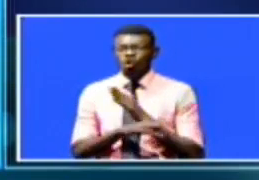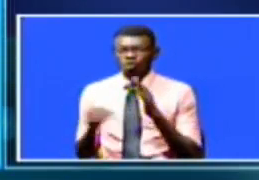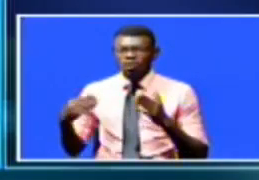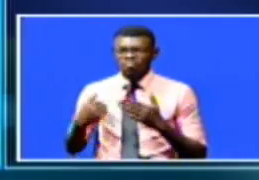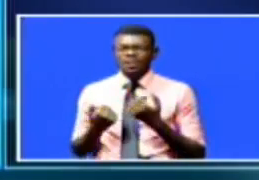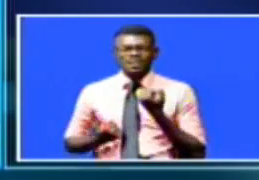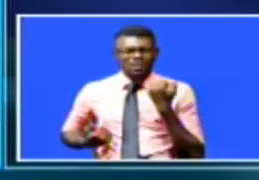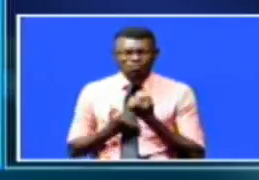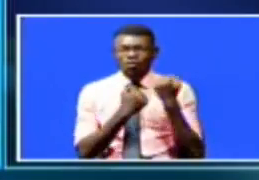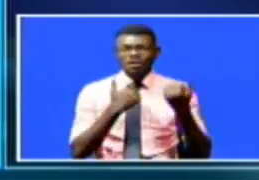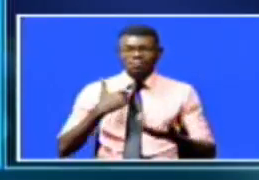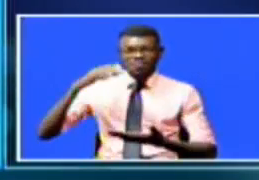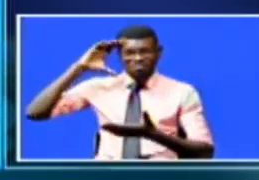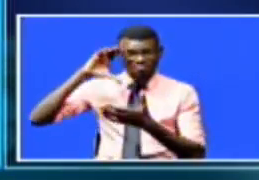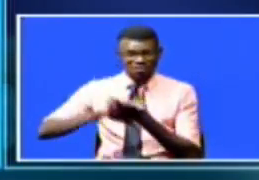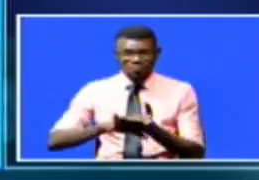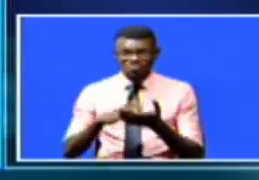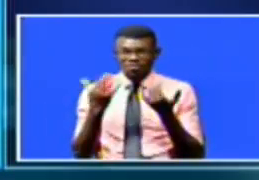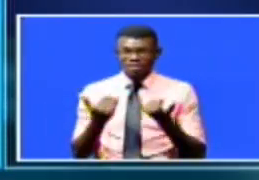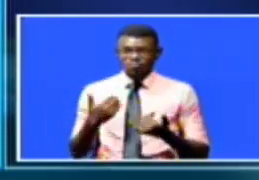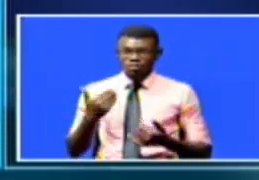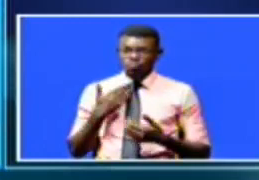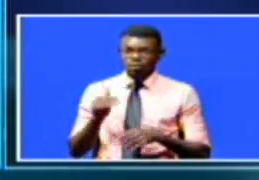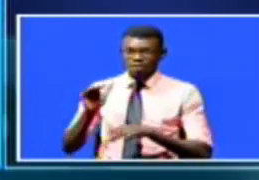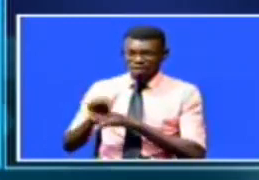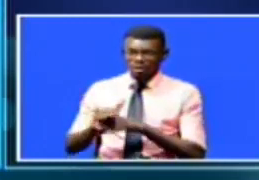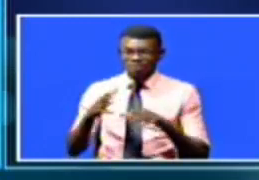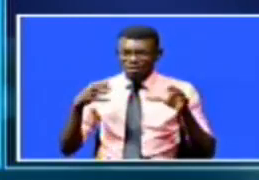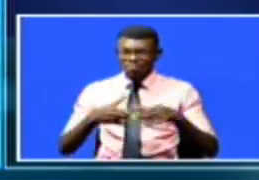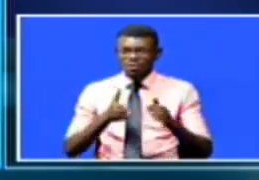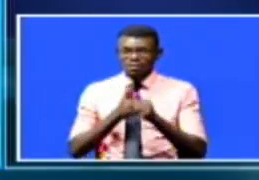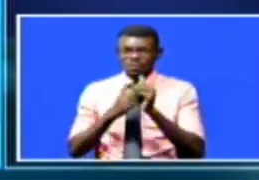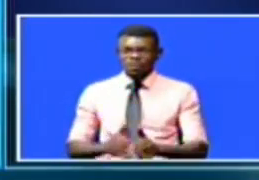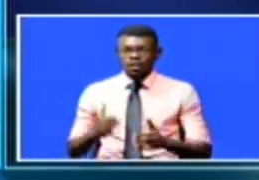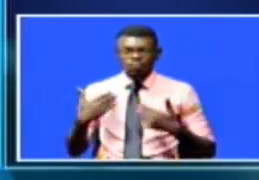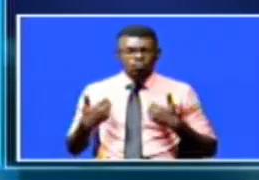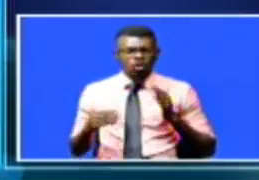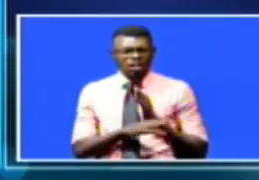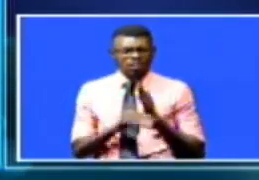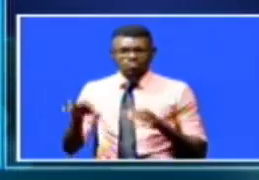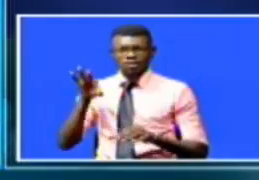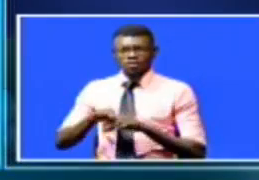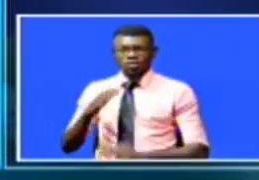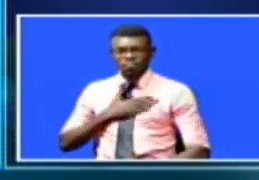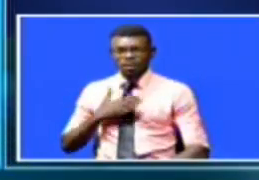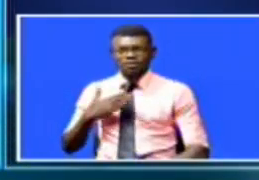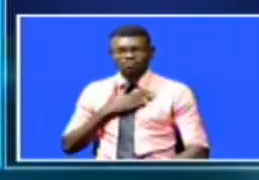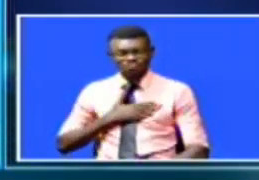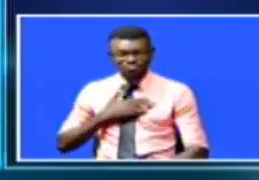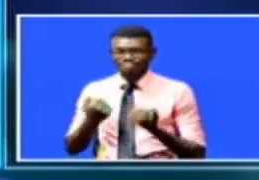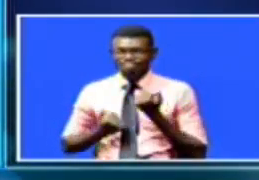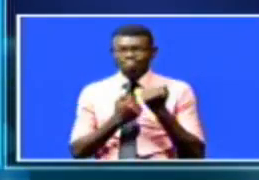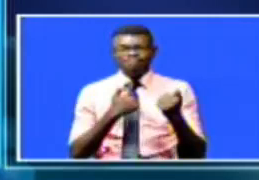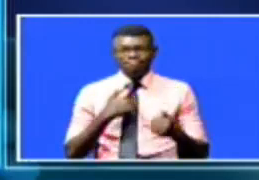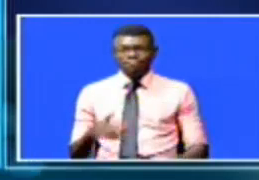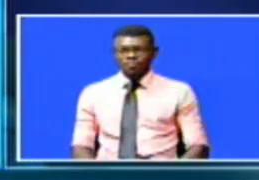Now, I want to call upon my party leader and tell him that my election is being stolen. Support me. Let me not